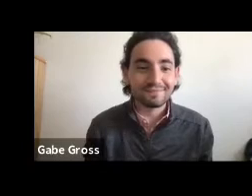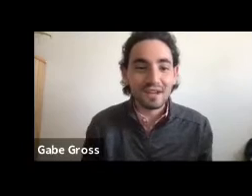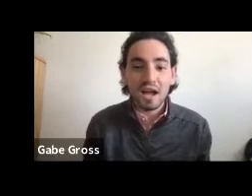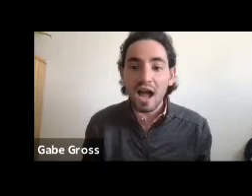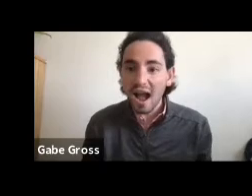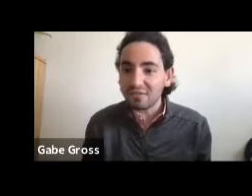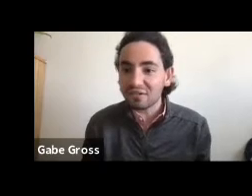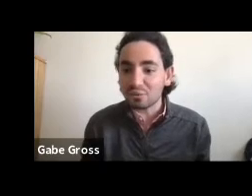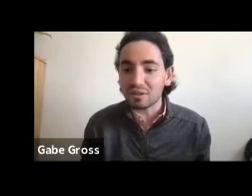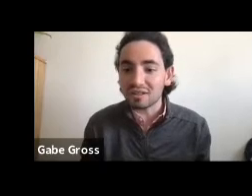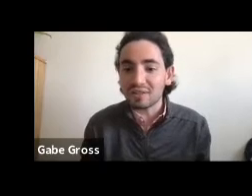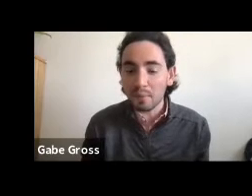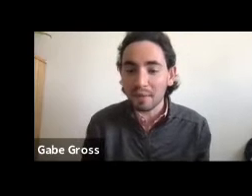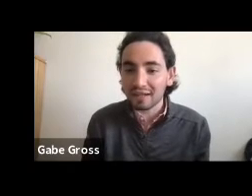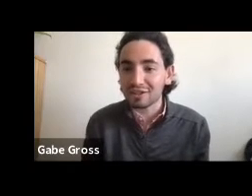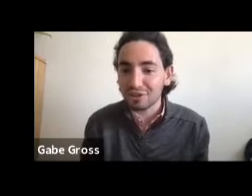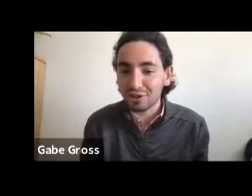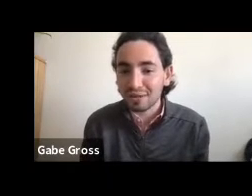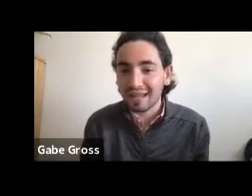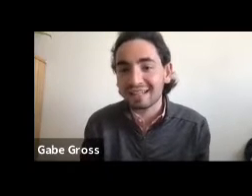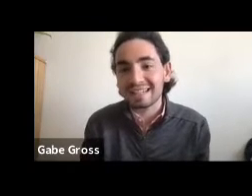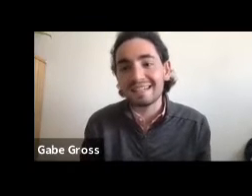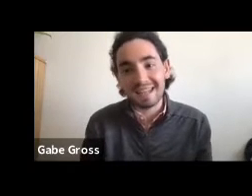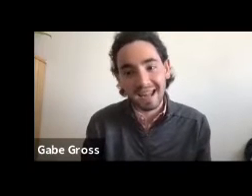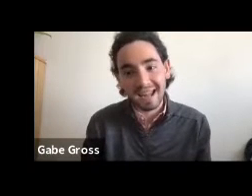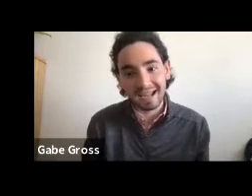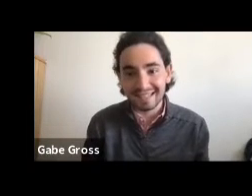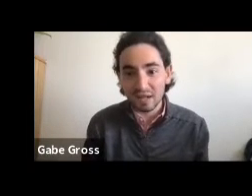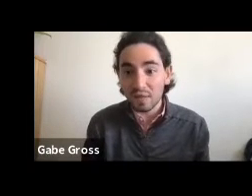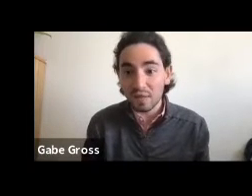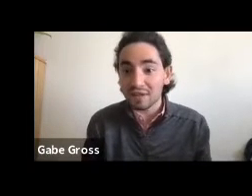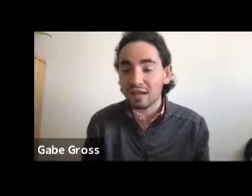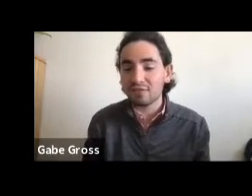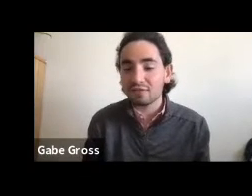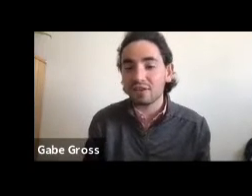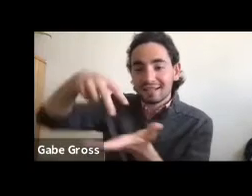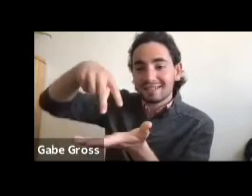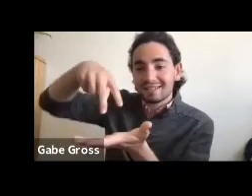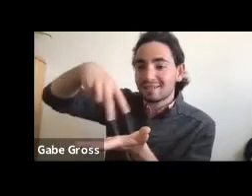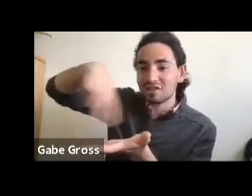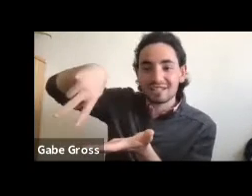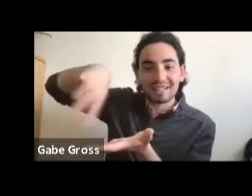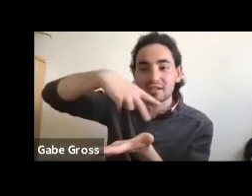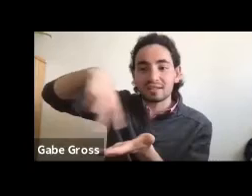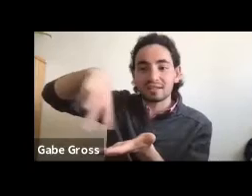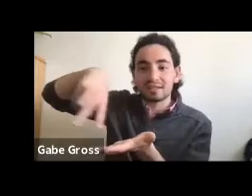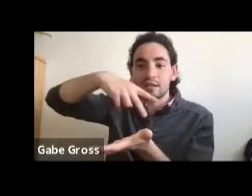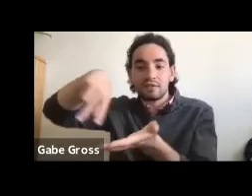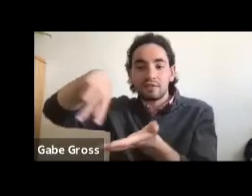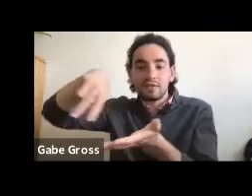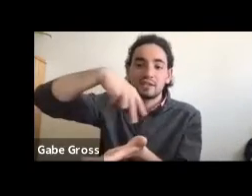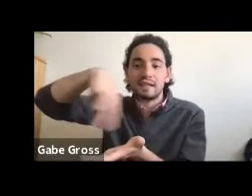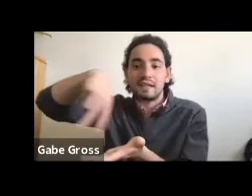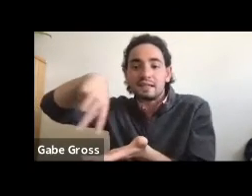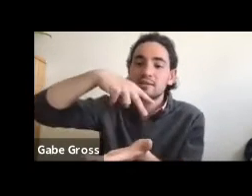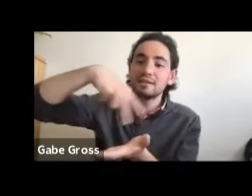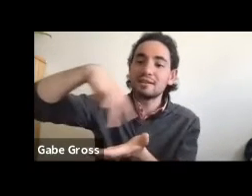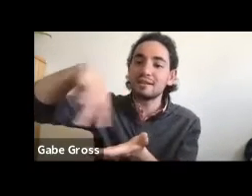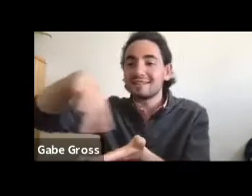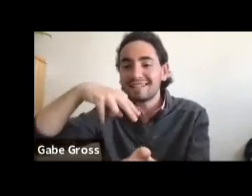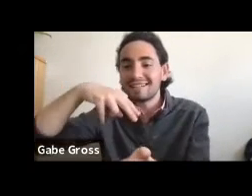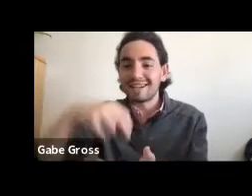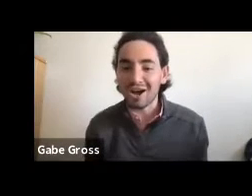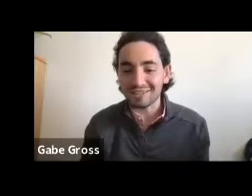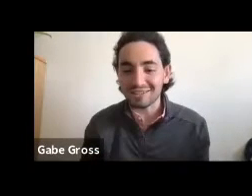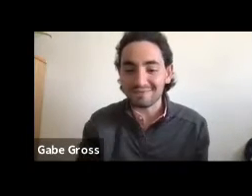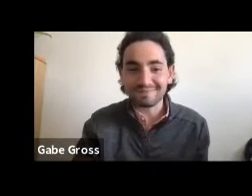Afterwards, they make a circle and dance. the sign for dance is just like this, like you got your feet